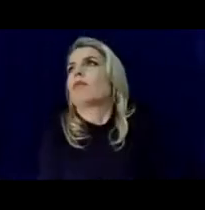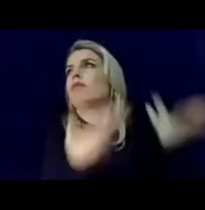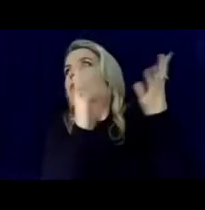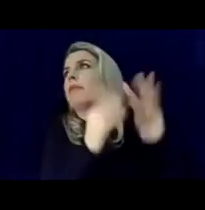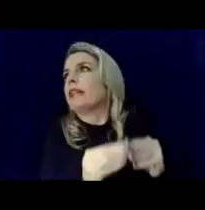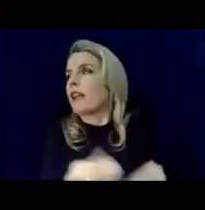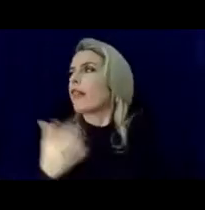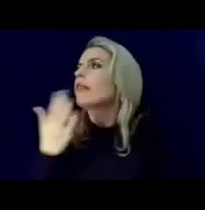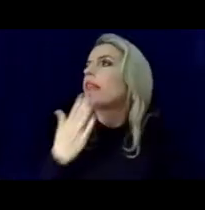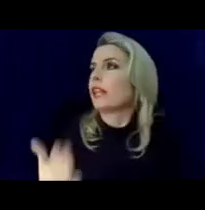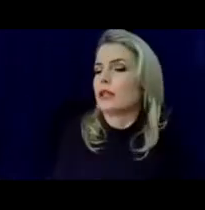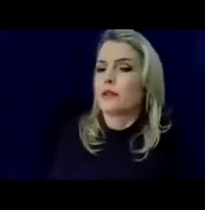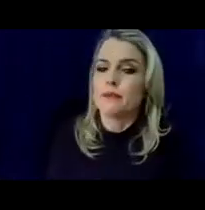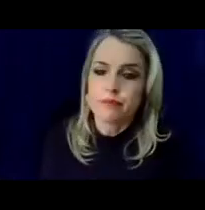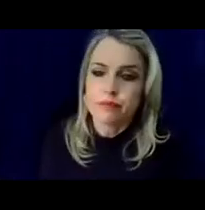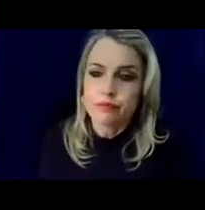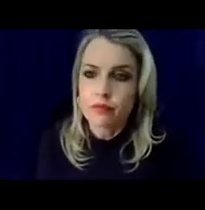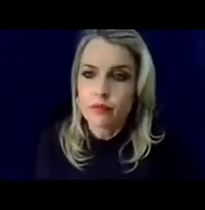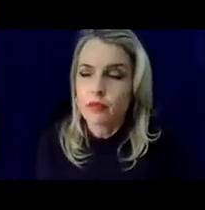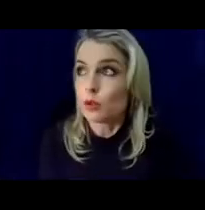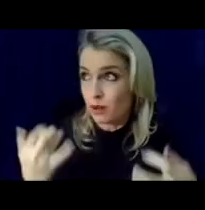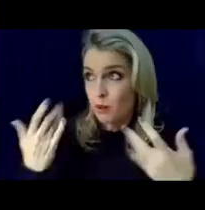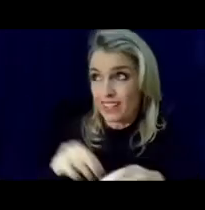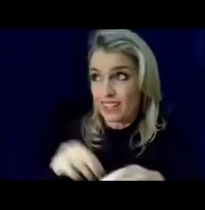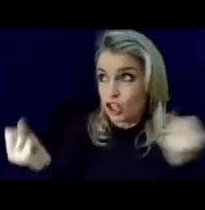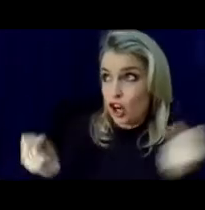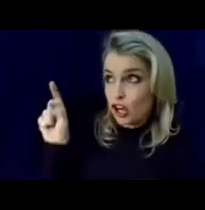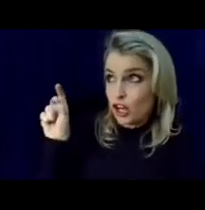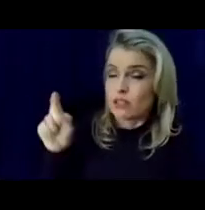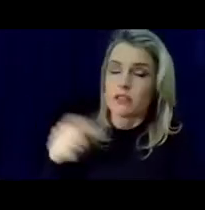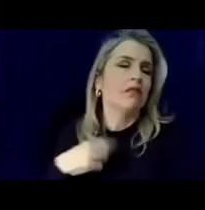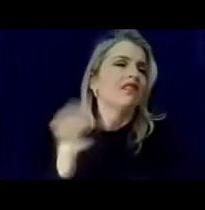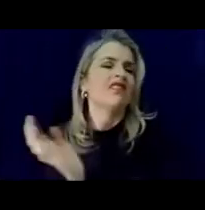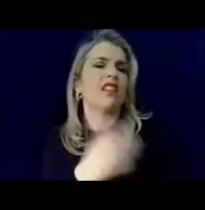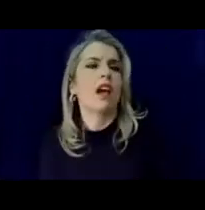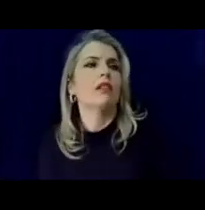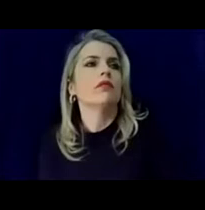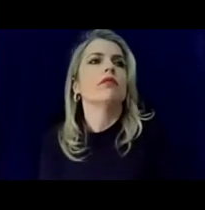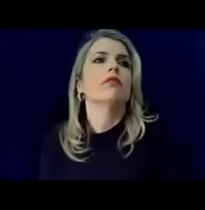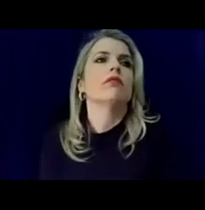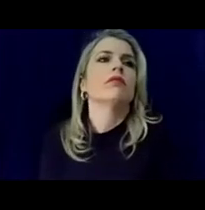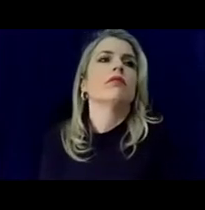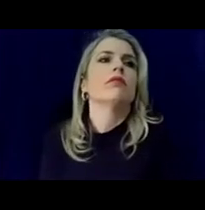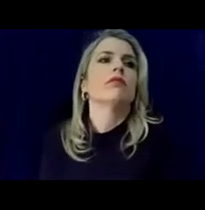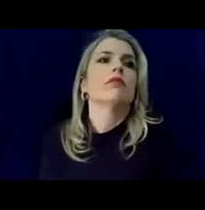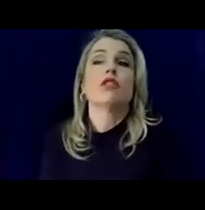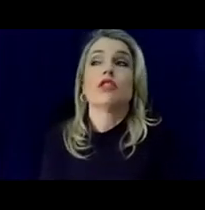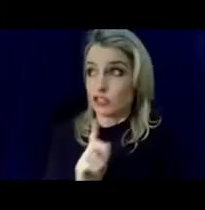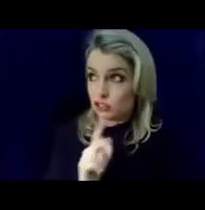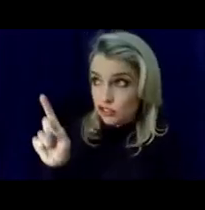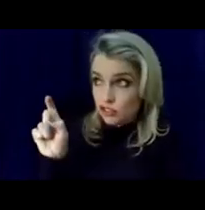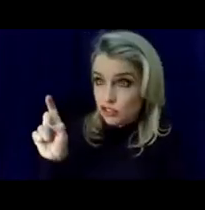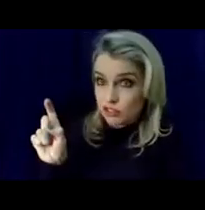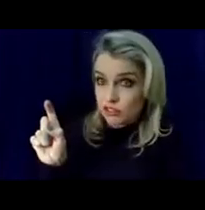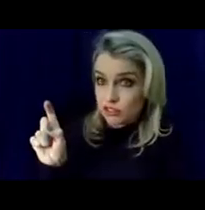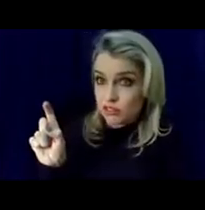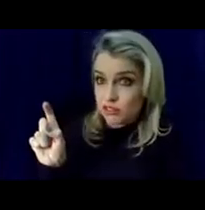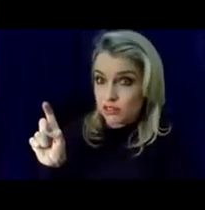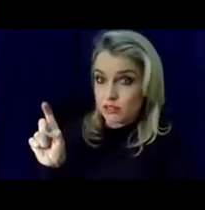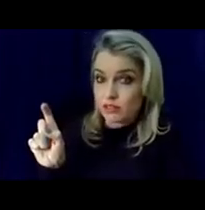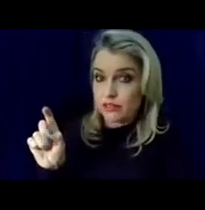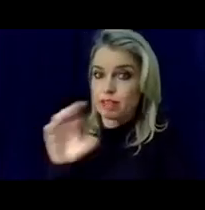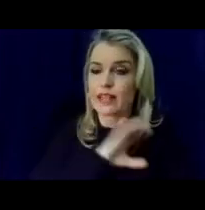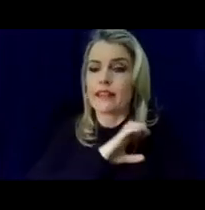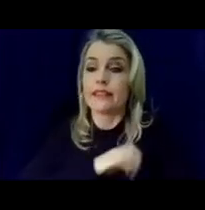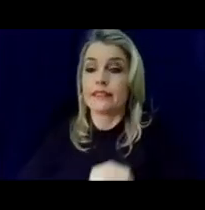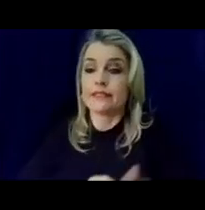you. You want to wait in the car? Nah. You sure? Clinton waves his